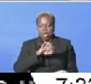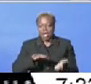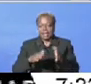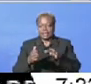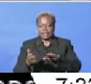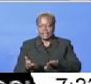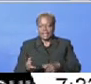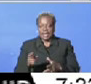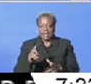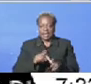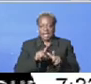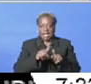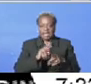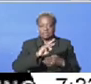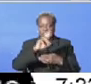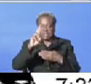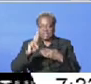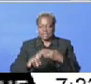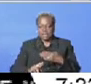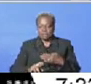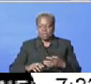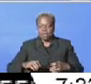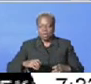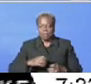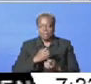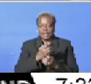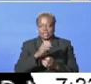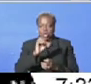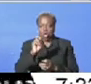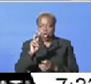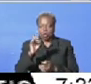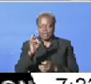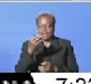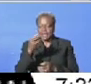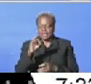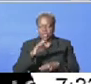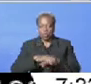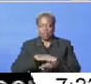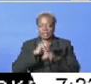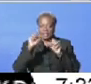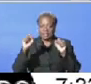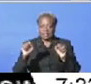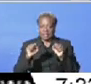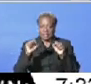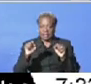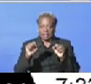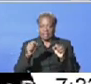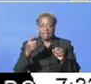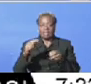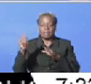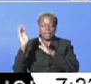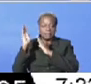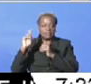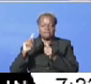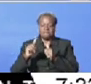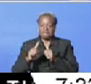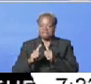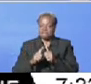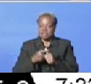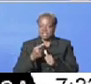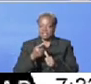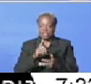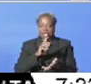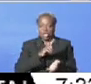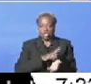as a result of complications from COVID-19 on Saturday. The Bahamian is the first among the health fraternity